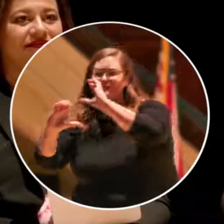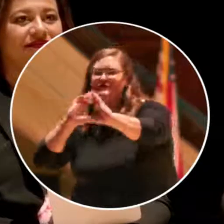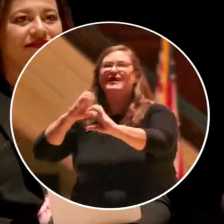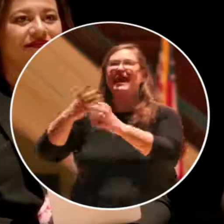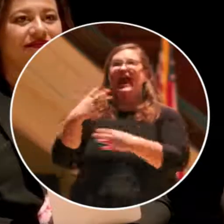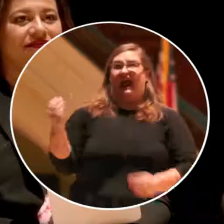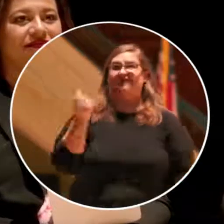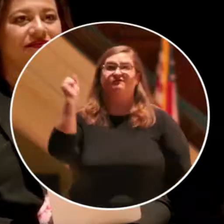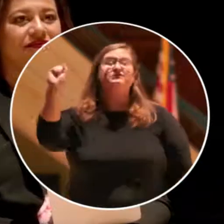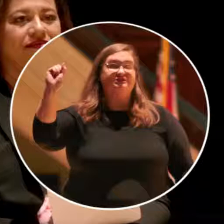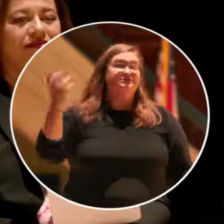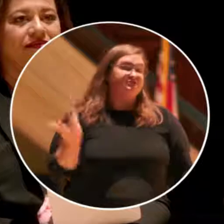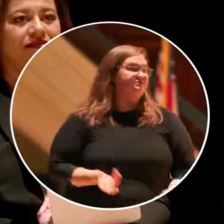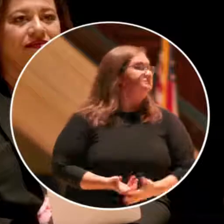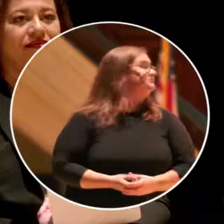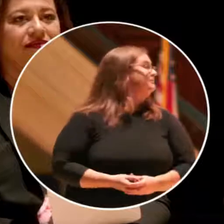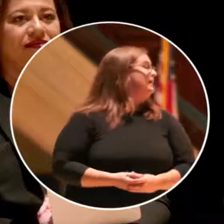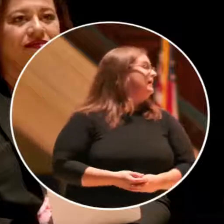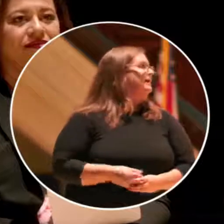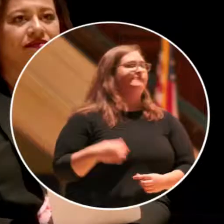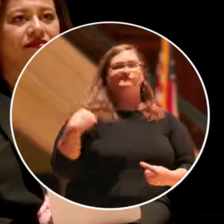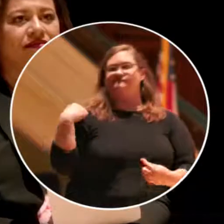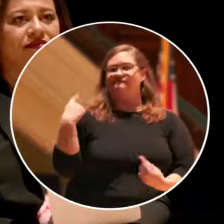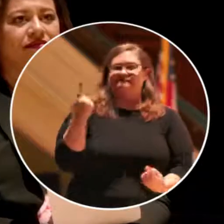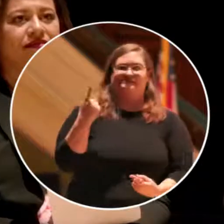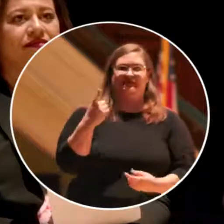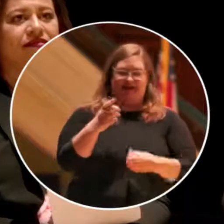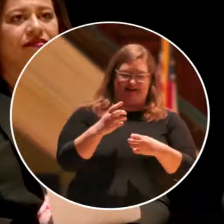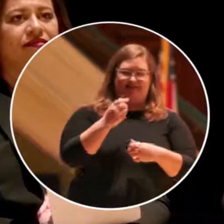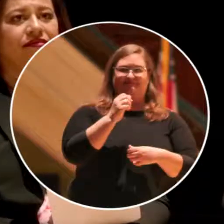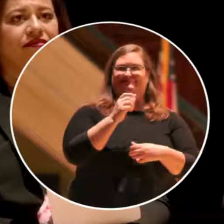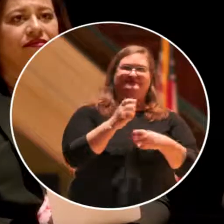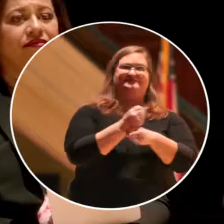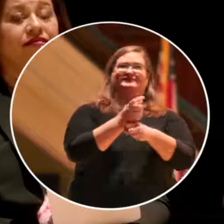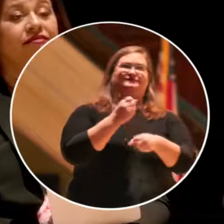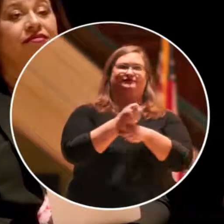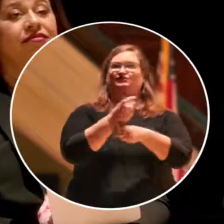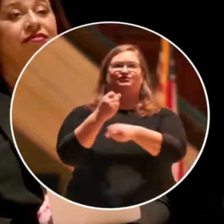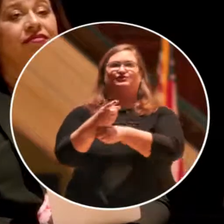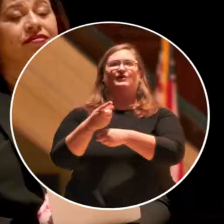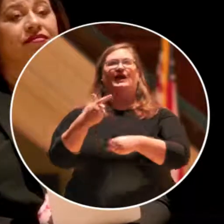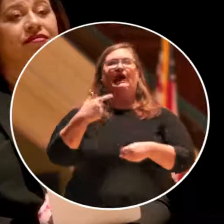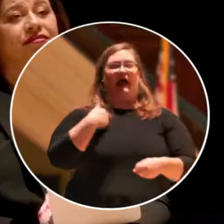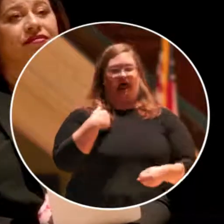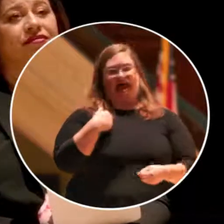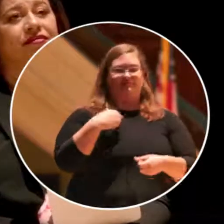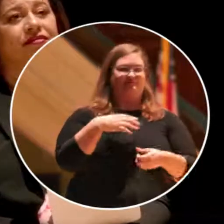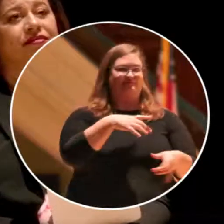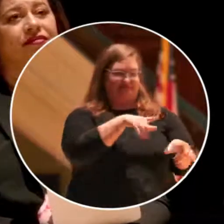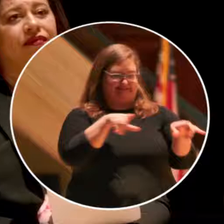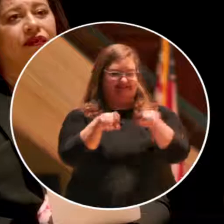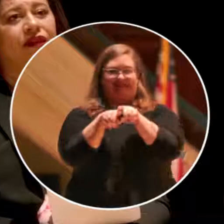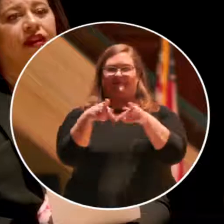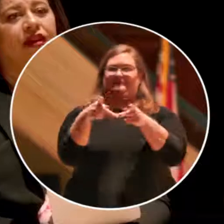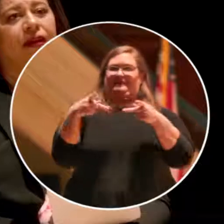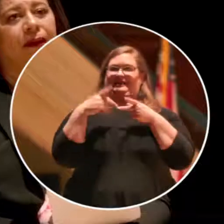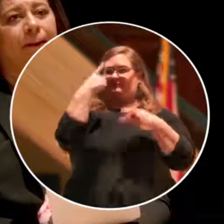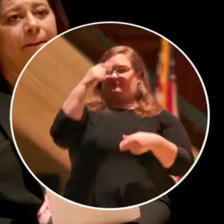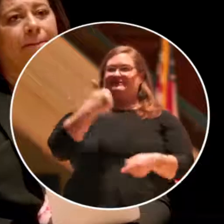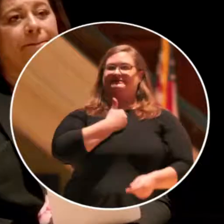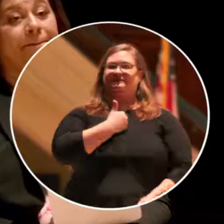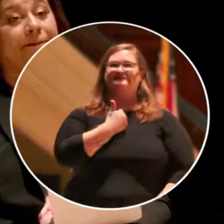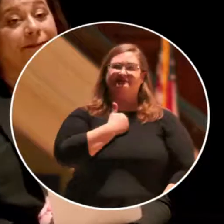resist, as over the decades, I simultaneously do the same for myself. Is this what mothers